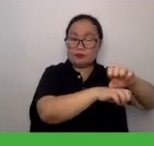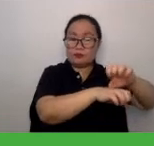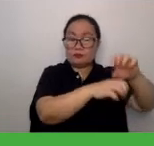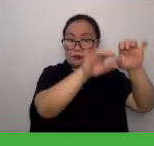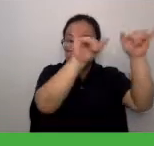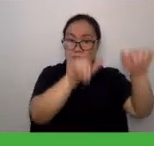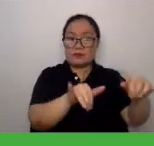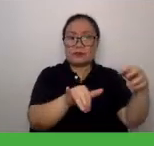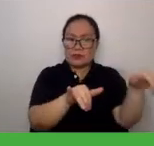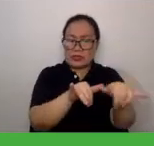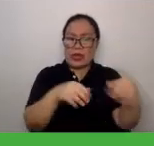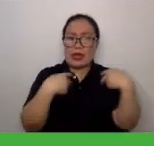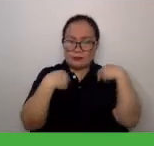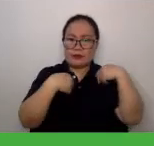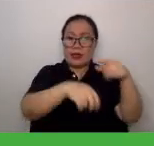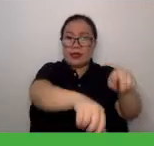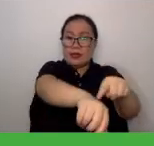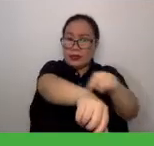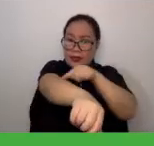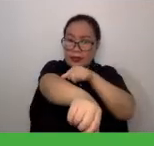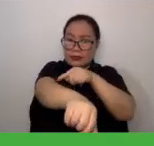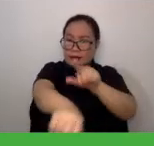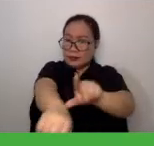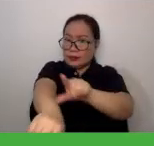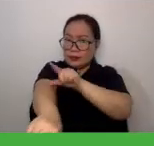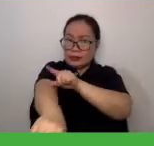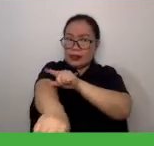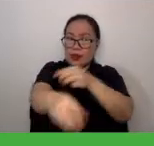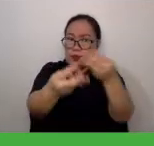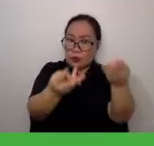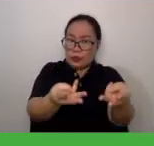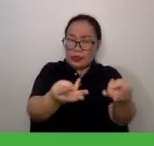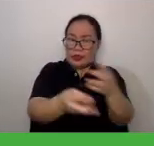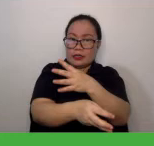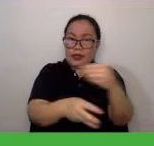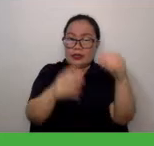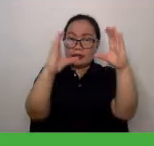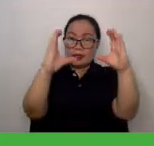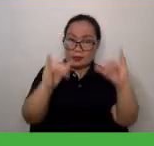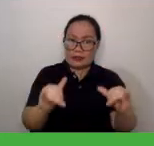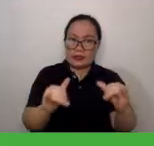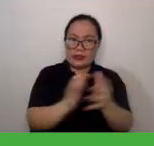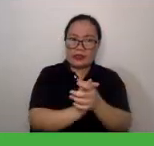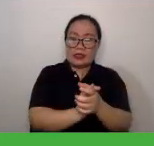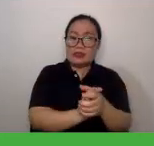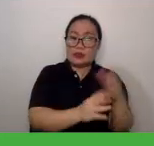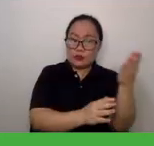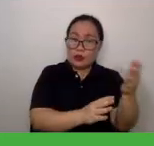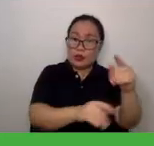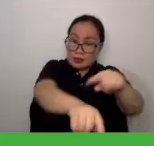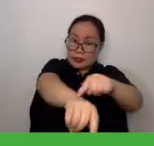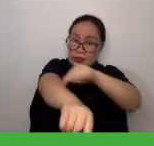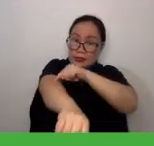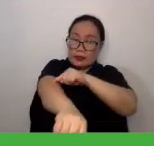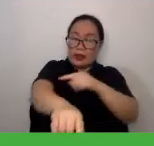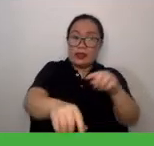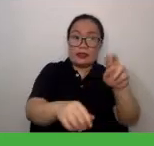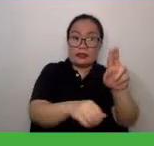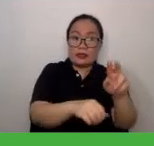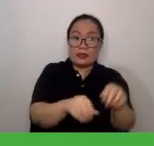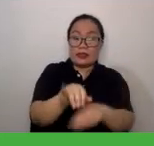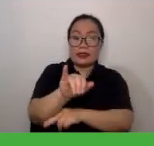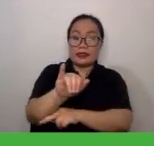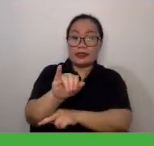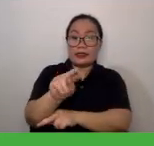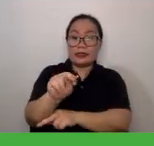and capacity. So, sa length, kapag English system, dito papasok yung inch. Okay? Nakikita natin yan